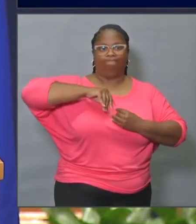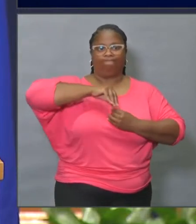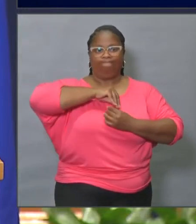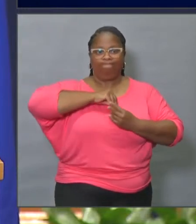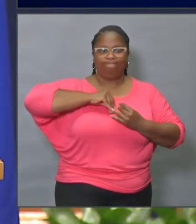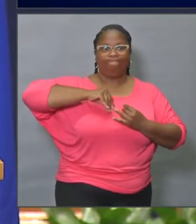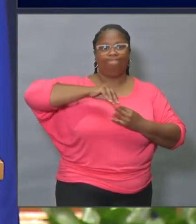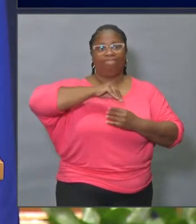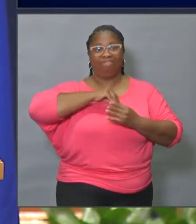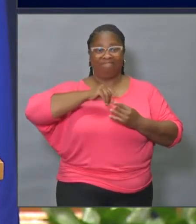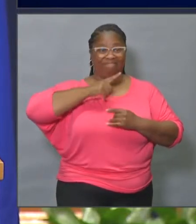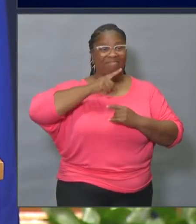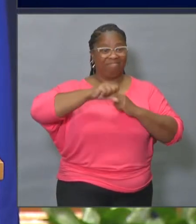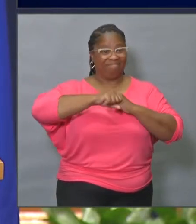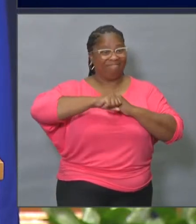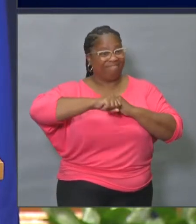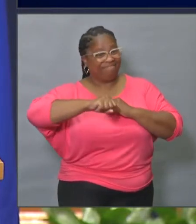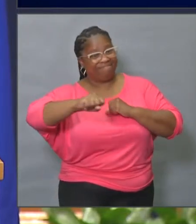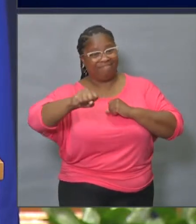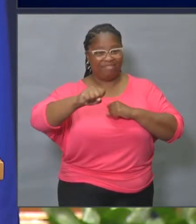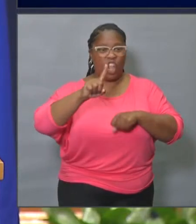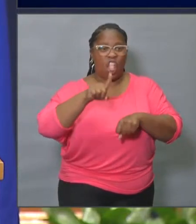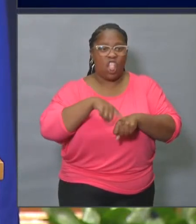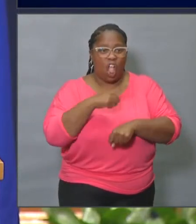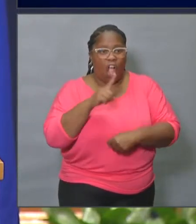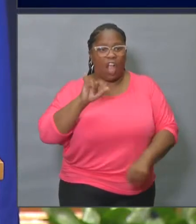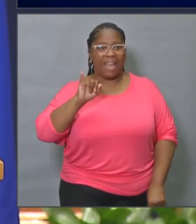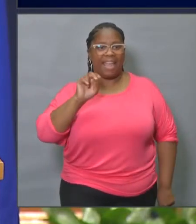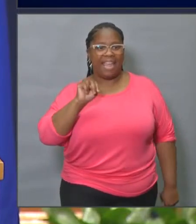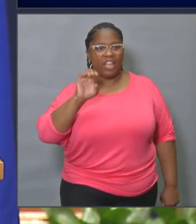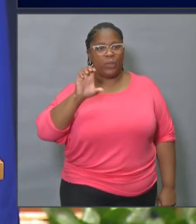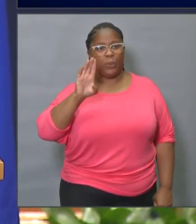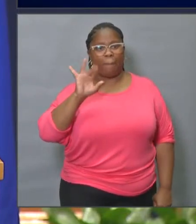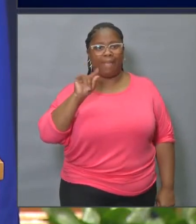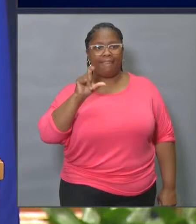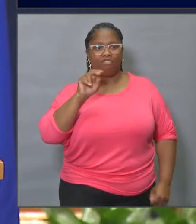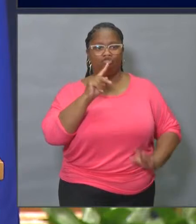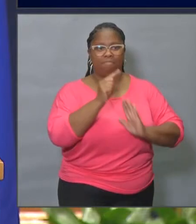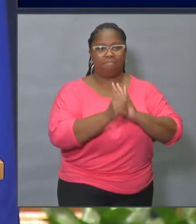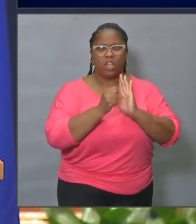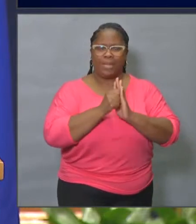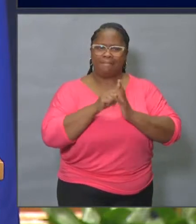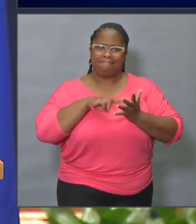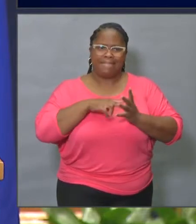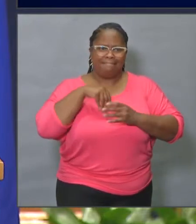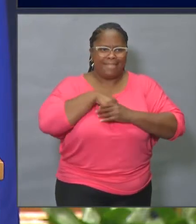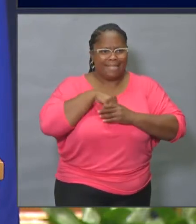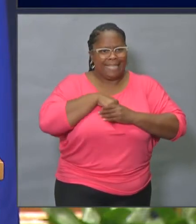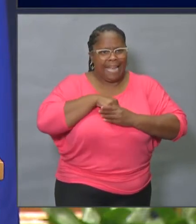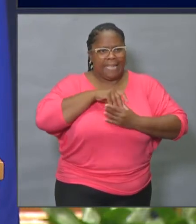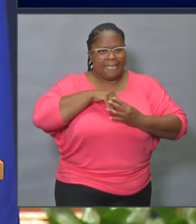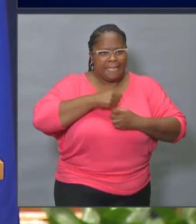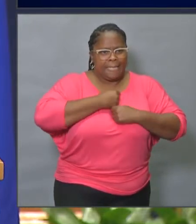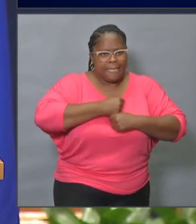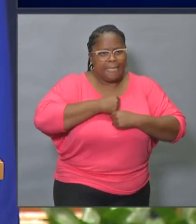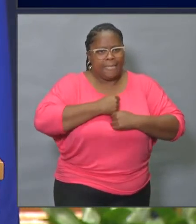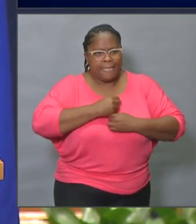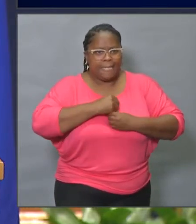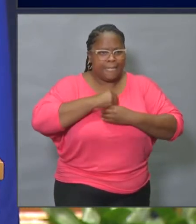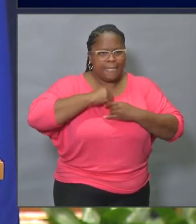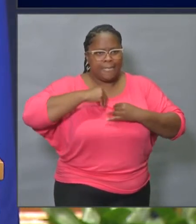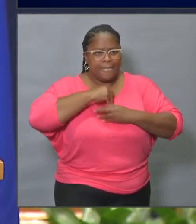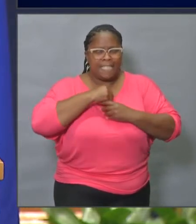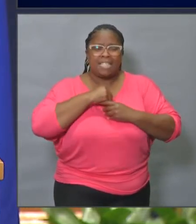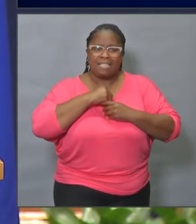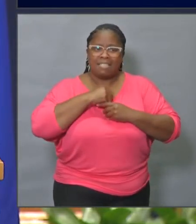away from others as much as possible for the next 14 days. And it's also important to recognize that if you do